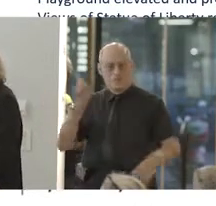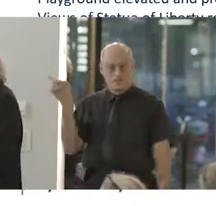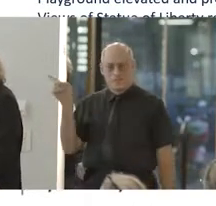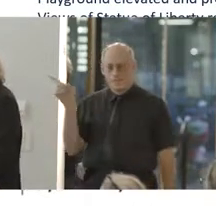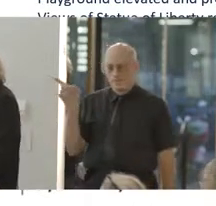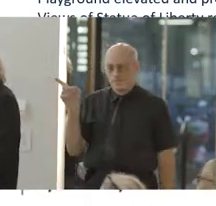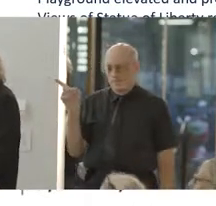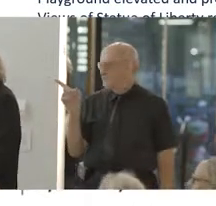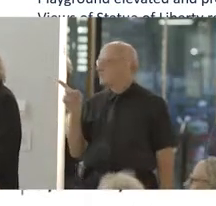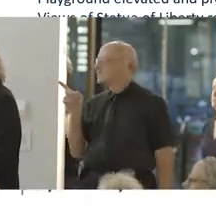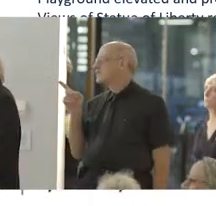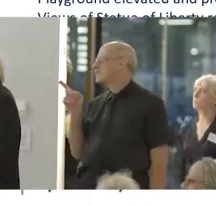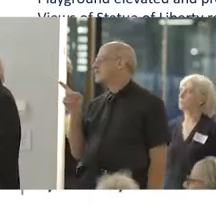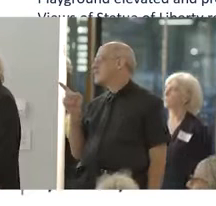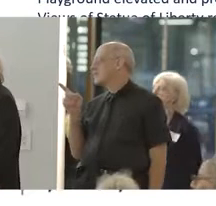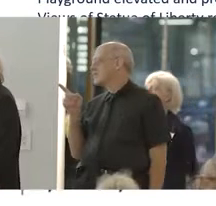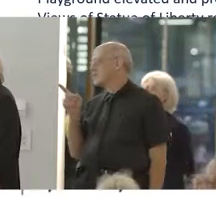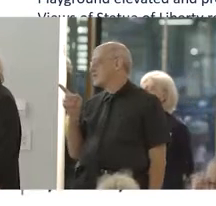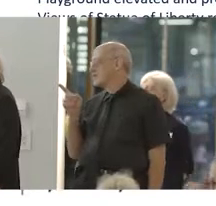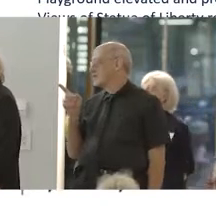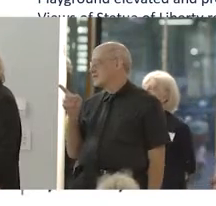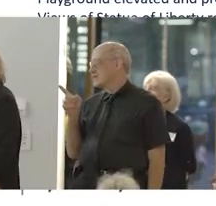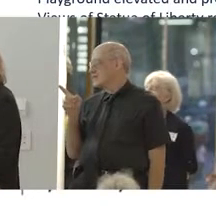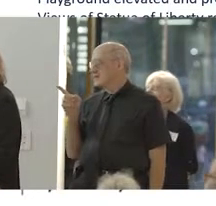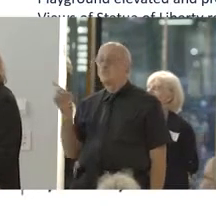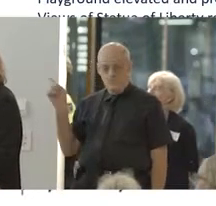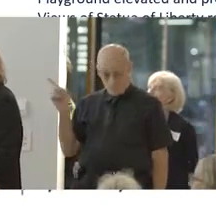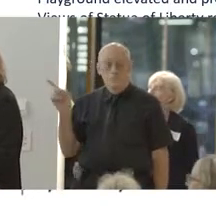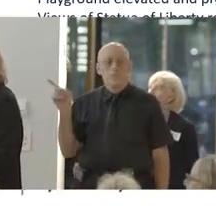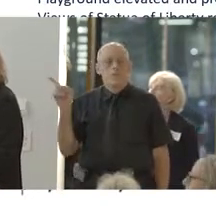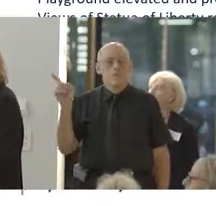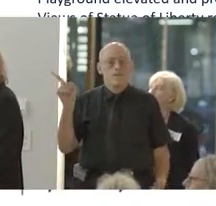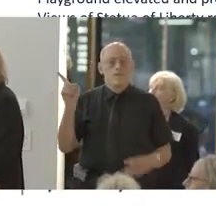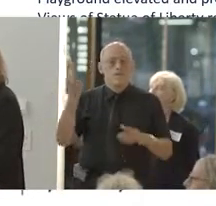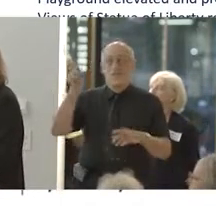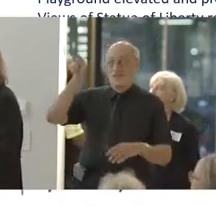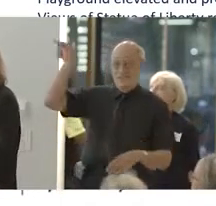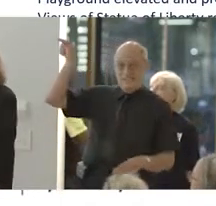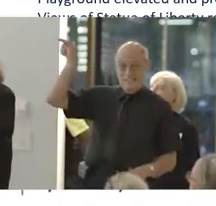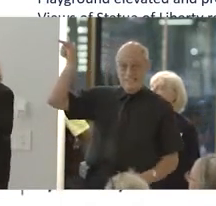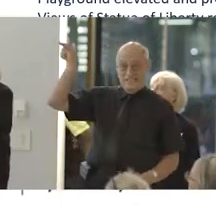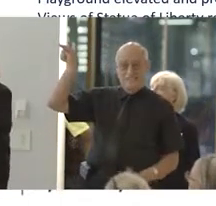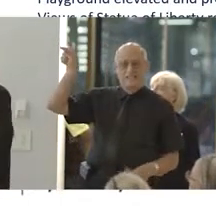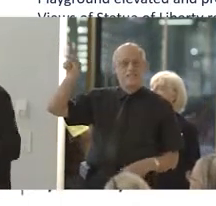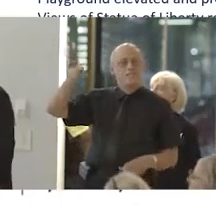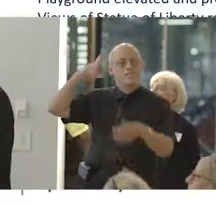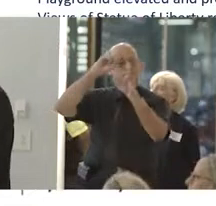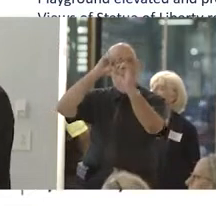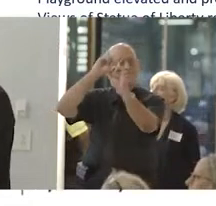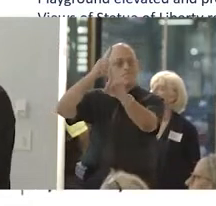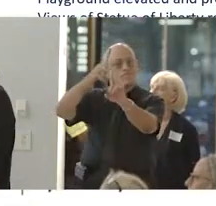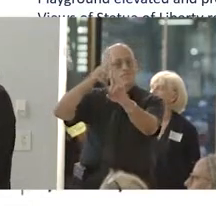You just have to. Sorry. So in this situation, in order to weave